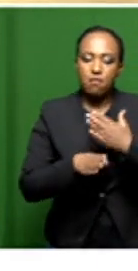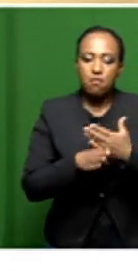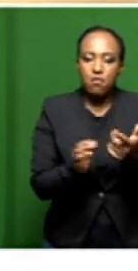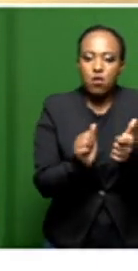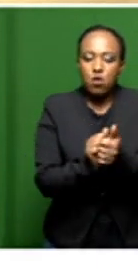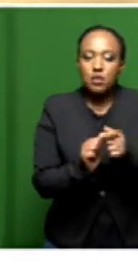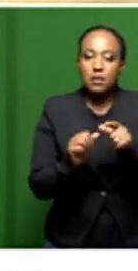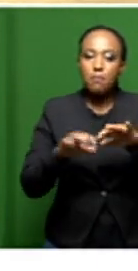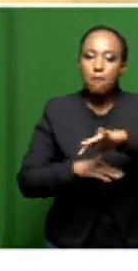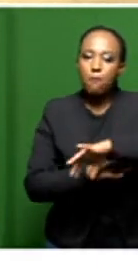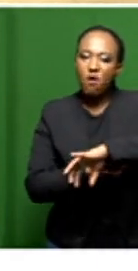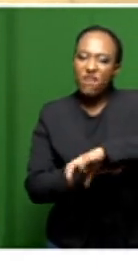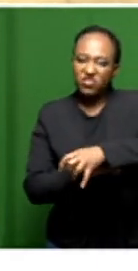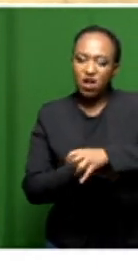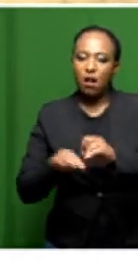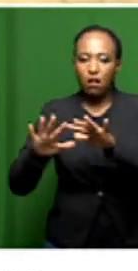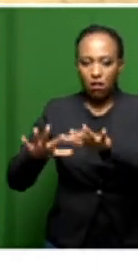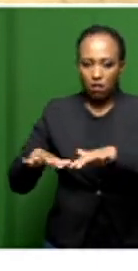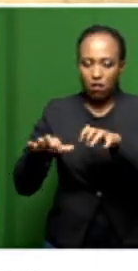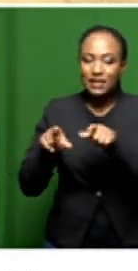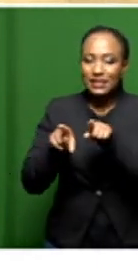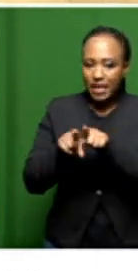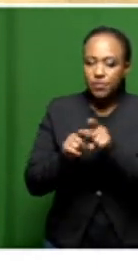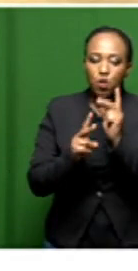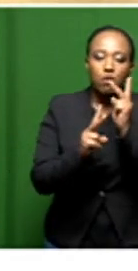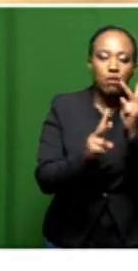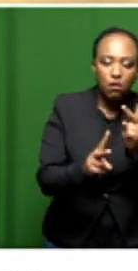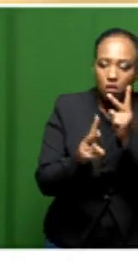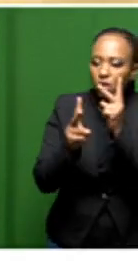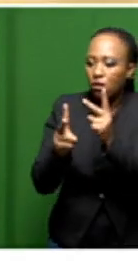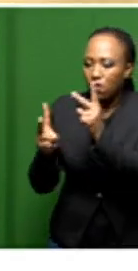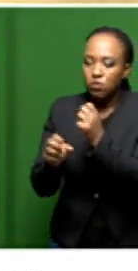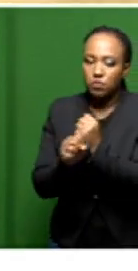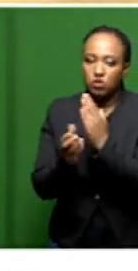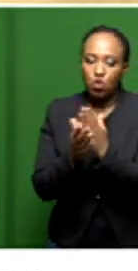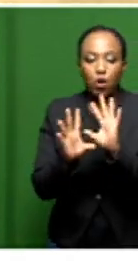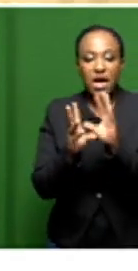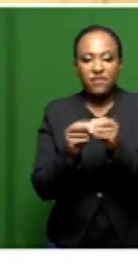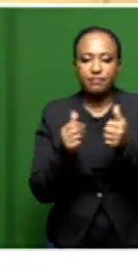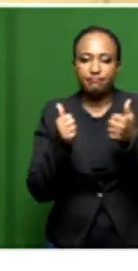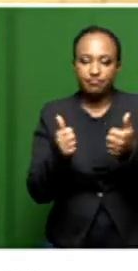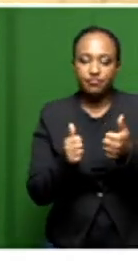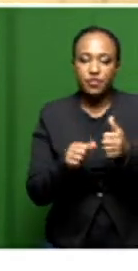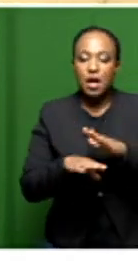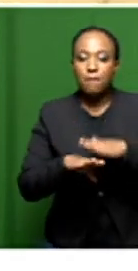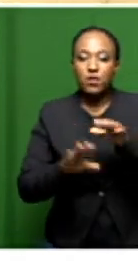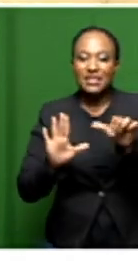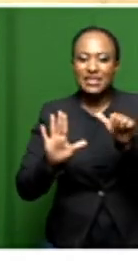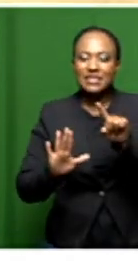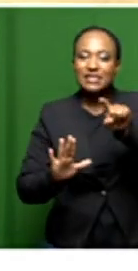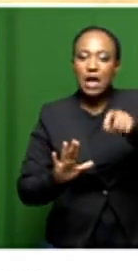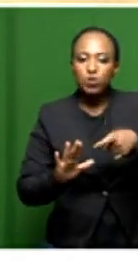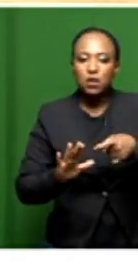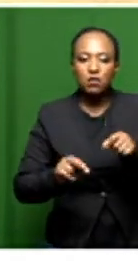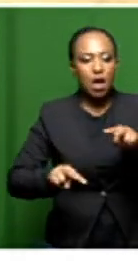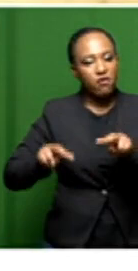They will also be visiting a number of schools to ensure that everything goes according to plan. Our more than 6,000 trained